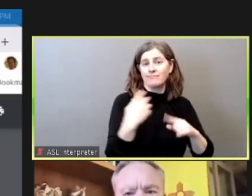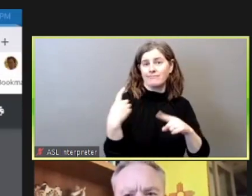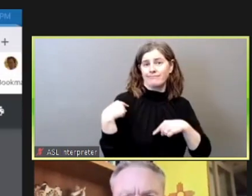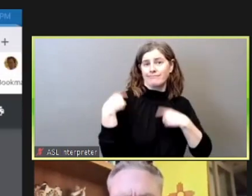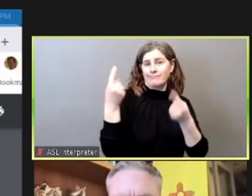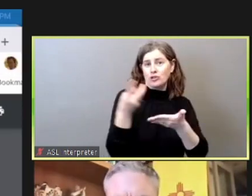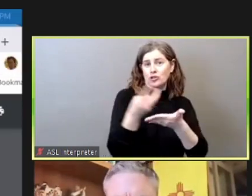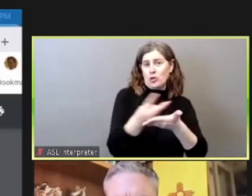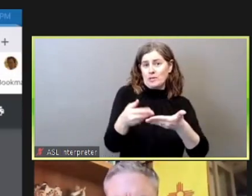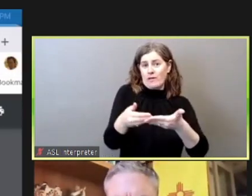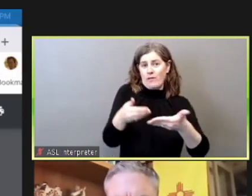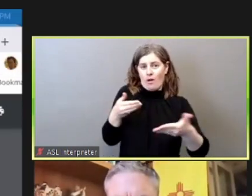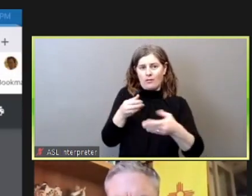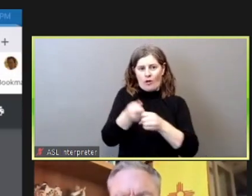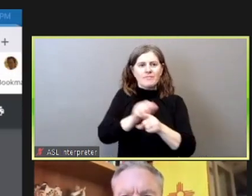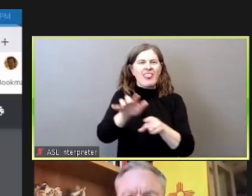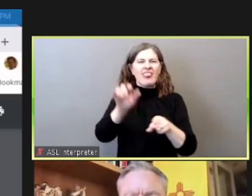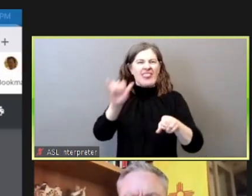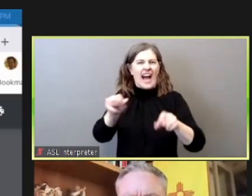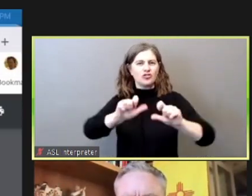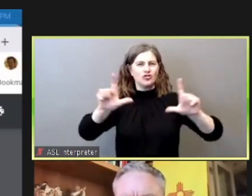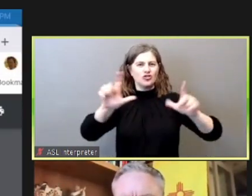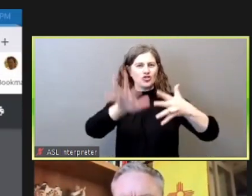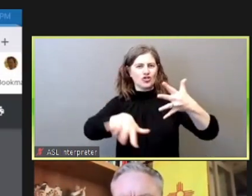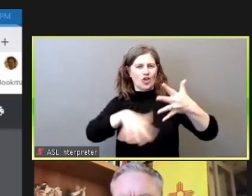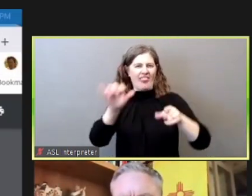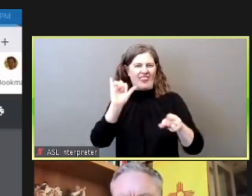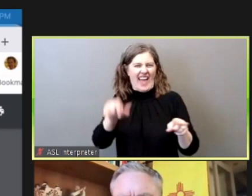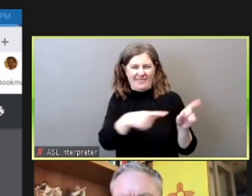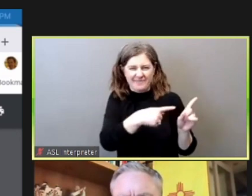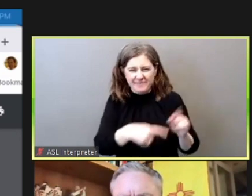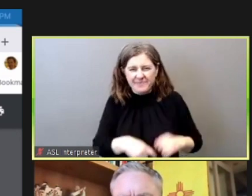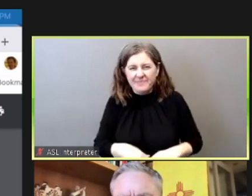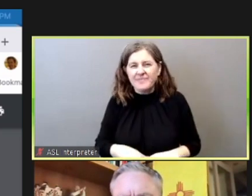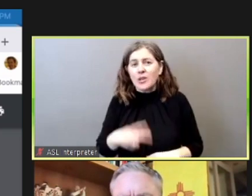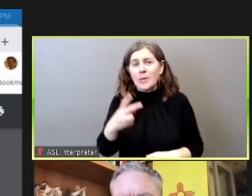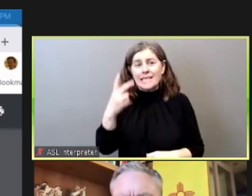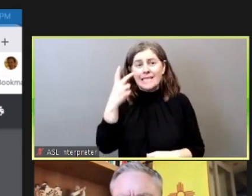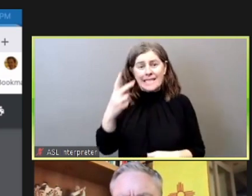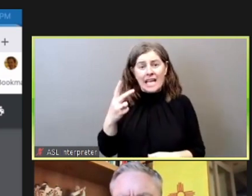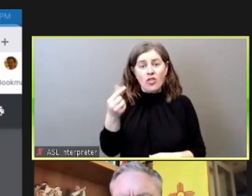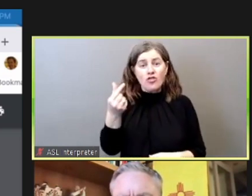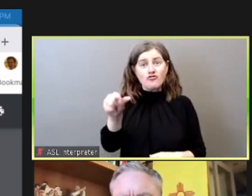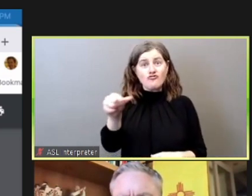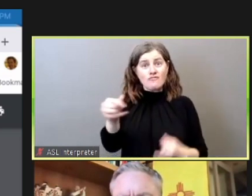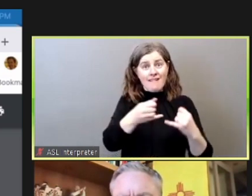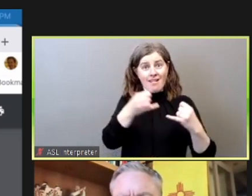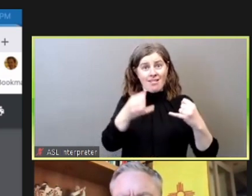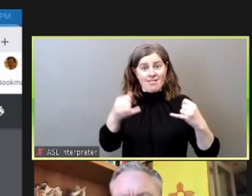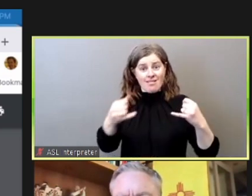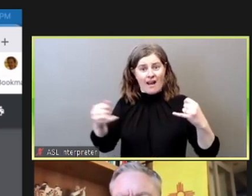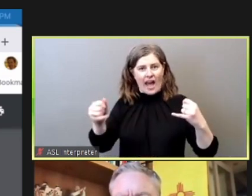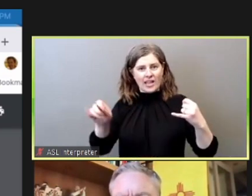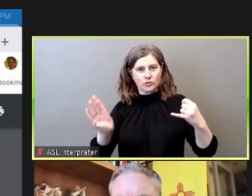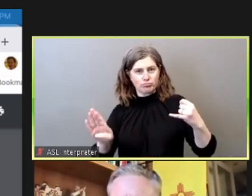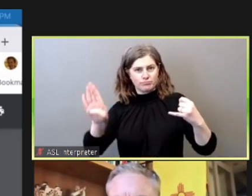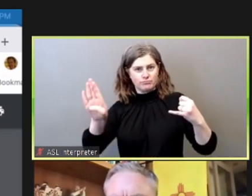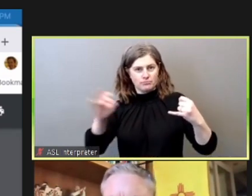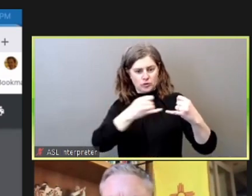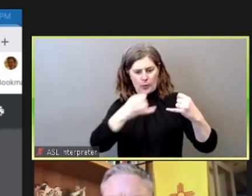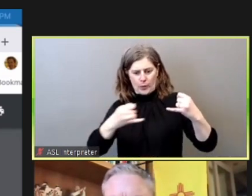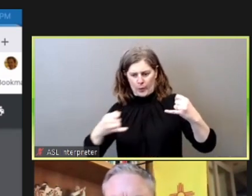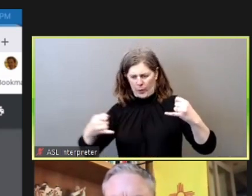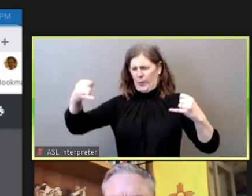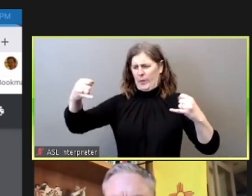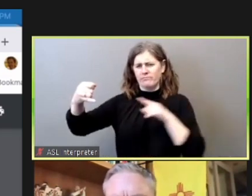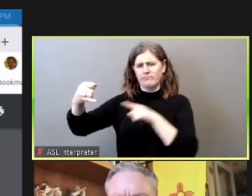getting COVID, yeah, you've got it. That's exactly what I'm talking about. You see that green line right there has gone up. Just wanted to